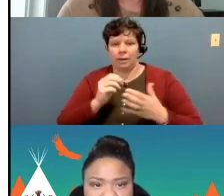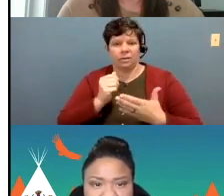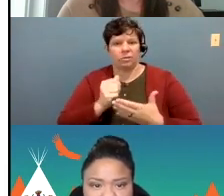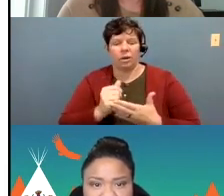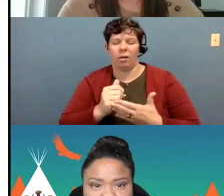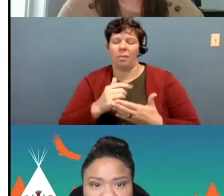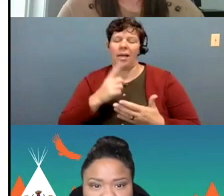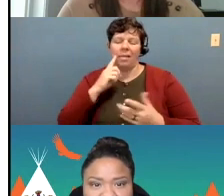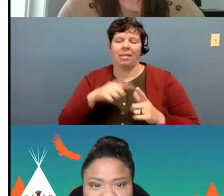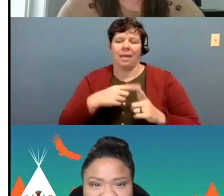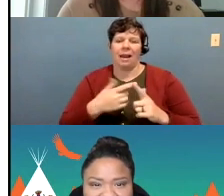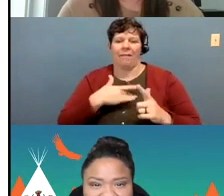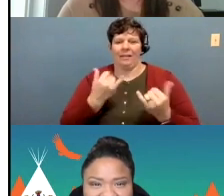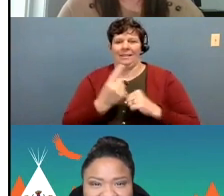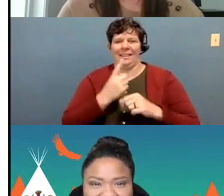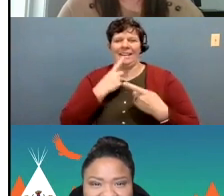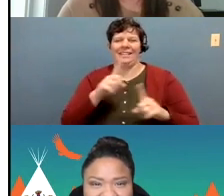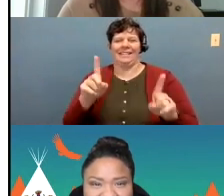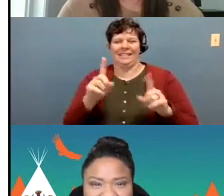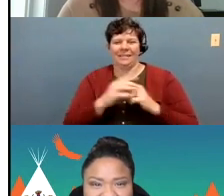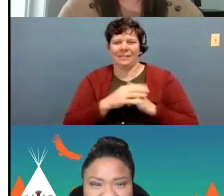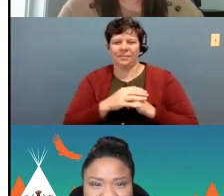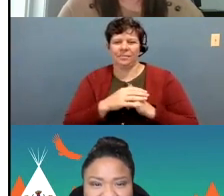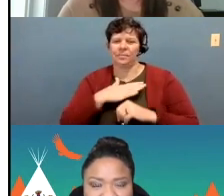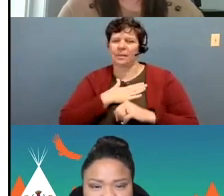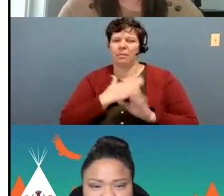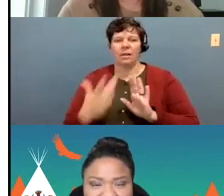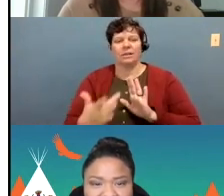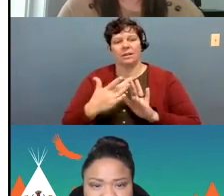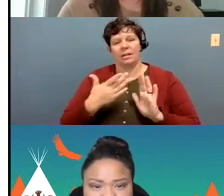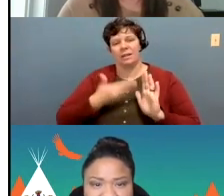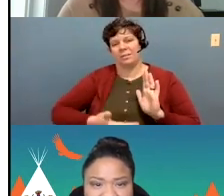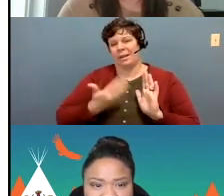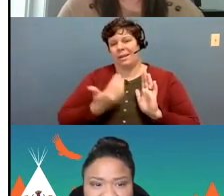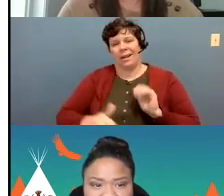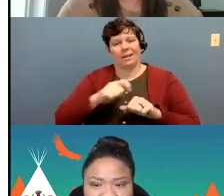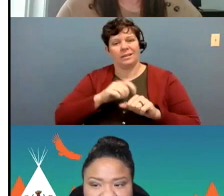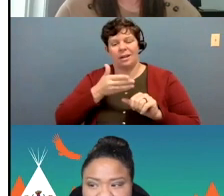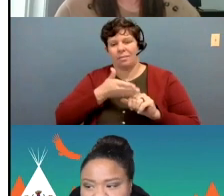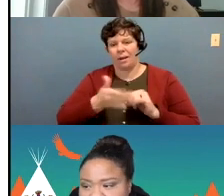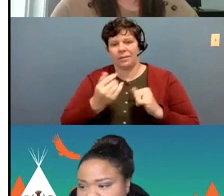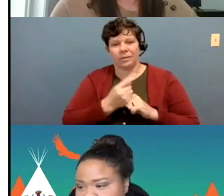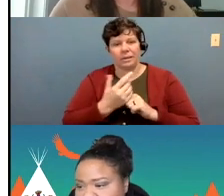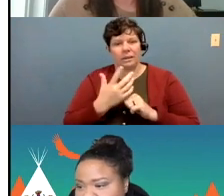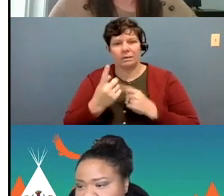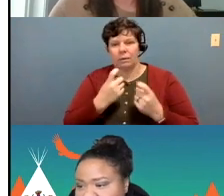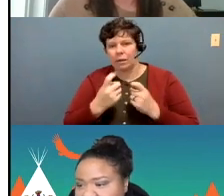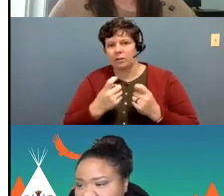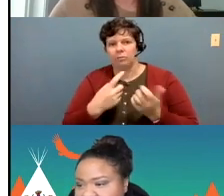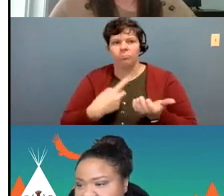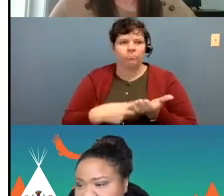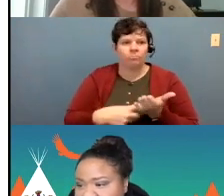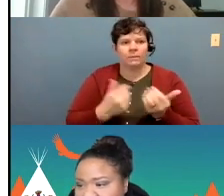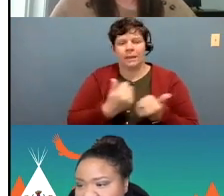it's a success. So again, feel free to reach out to me after today at any time with follow-up questions or anything that you need for